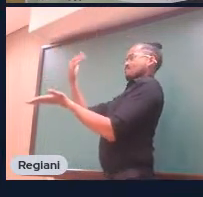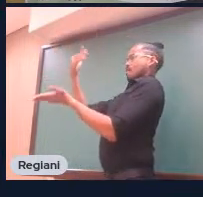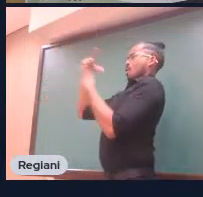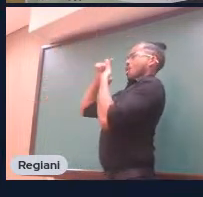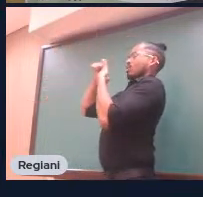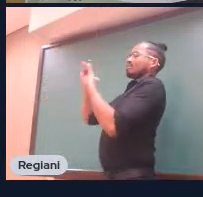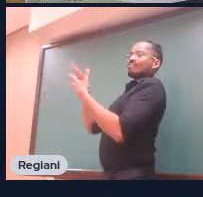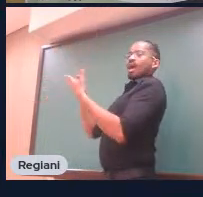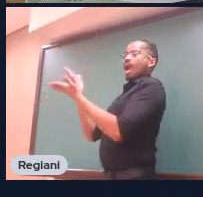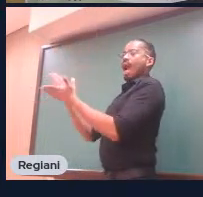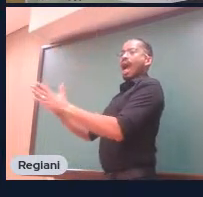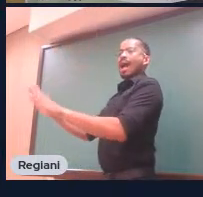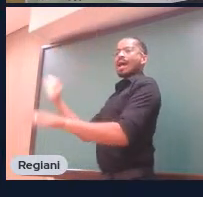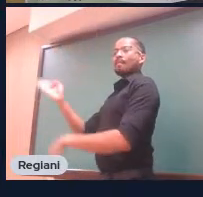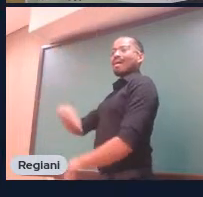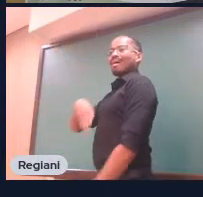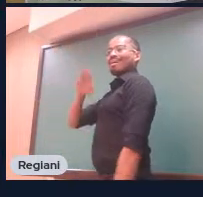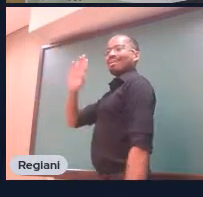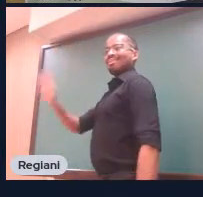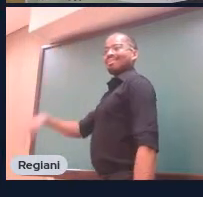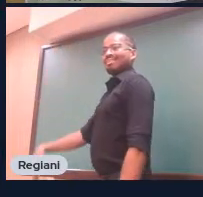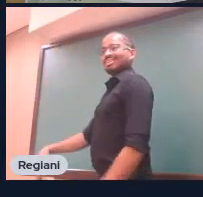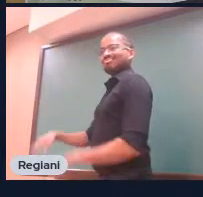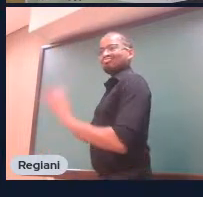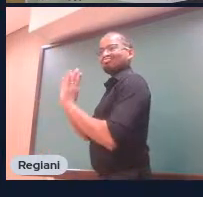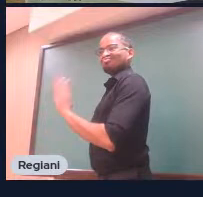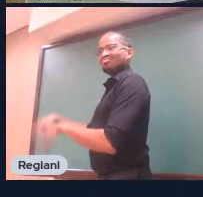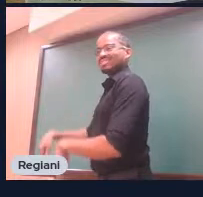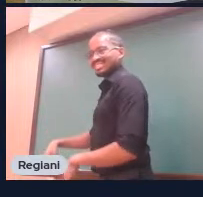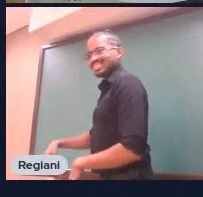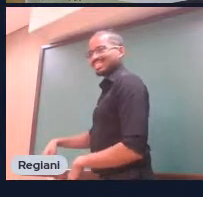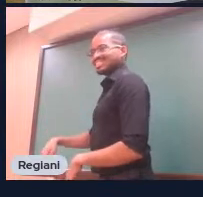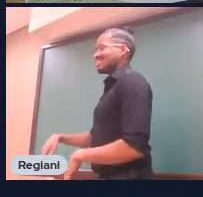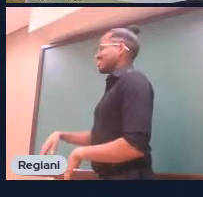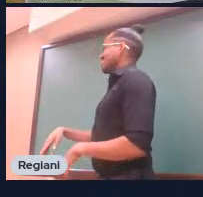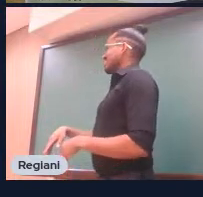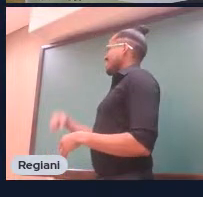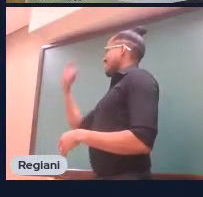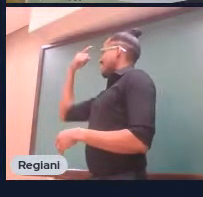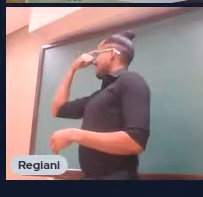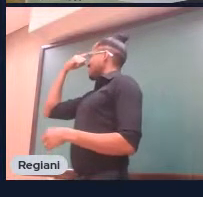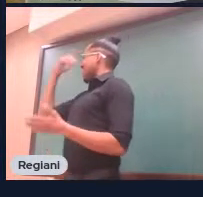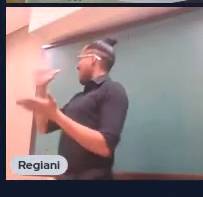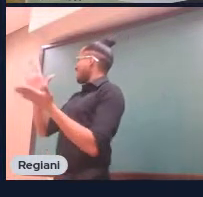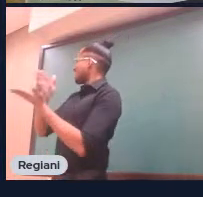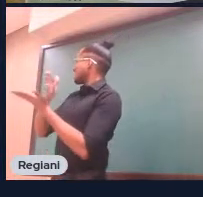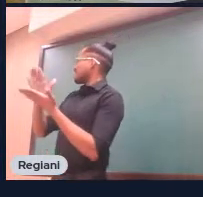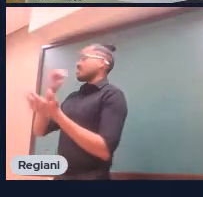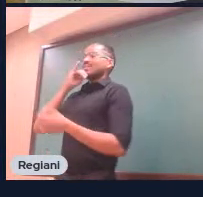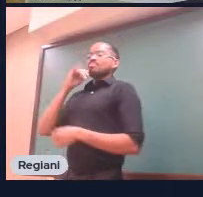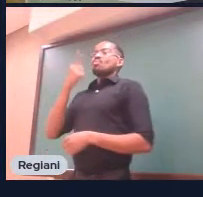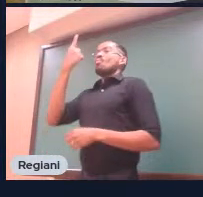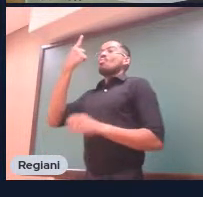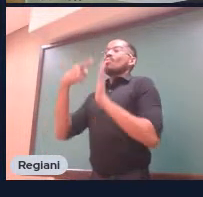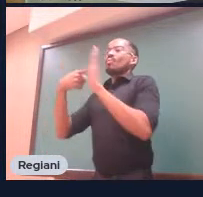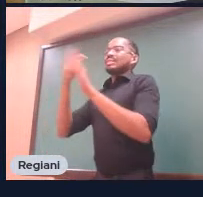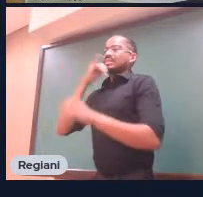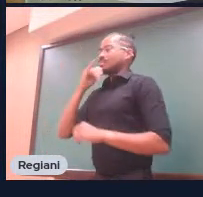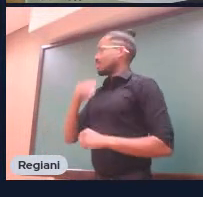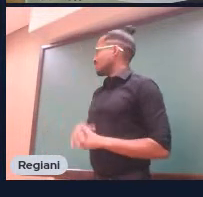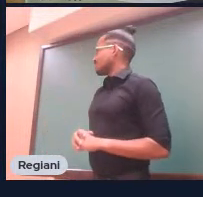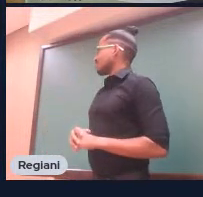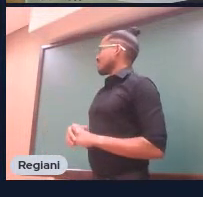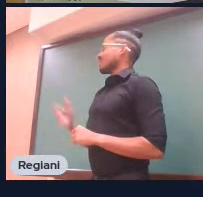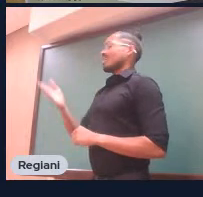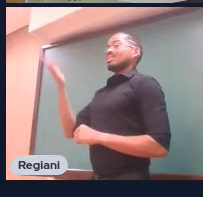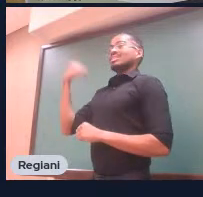even going to exotic places which used to be fun won't be fun anymore. Here, just one example, you're in Ethiopian,